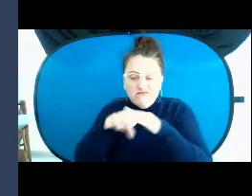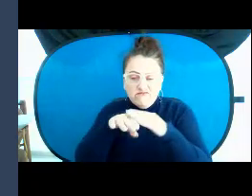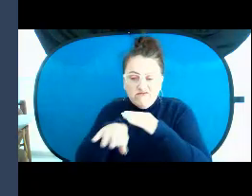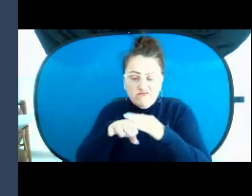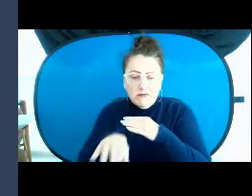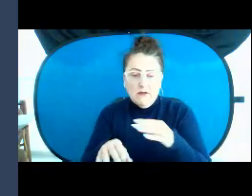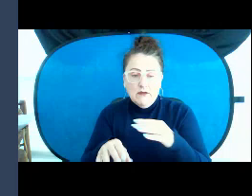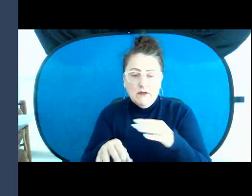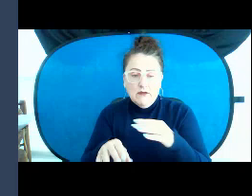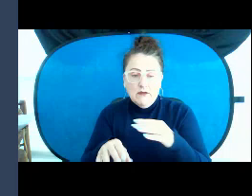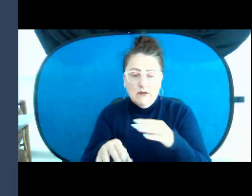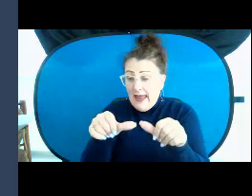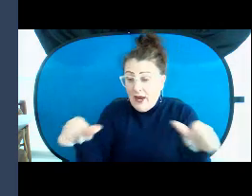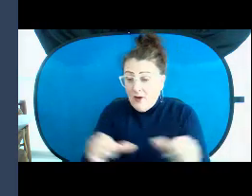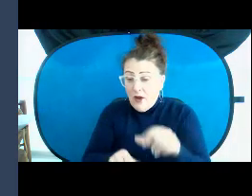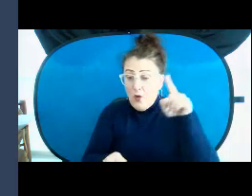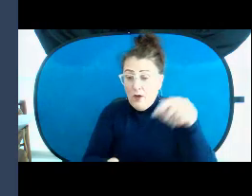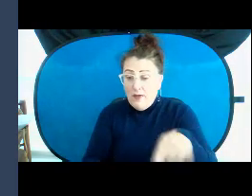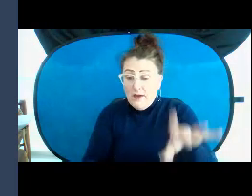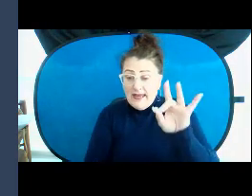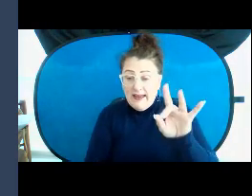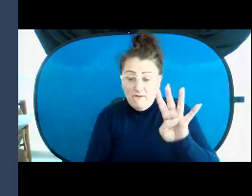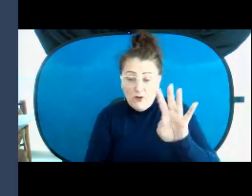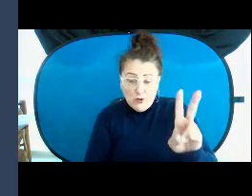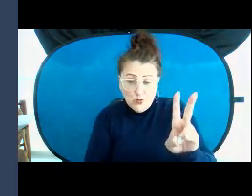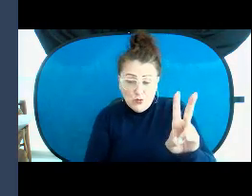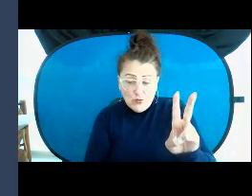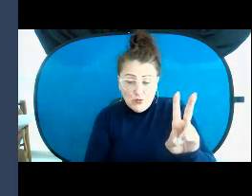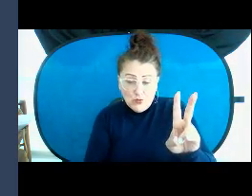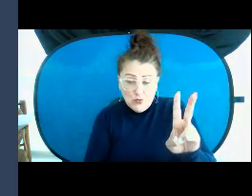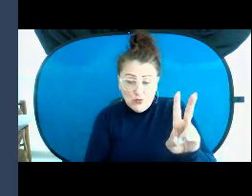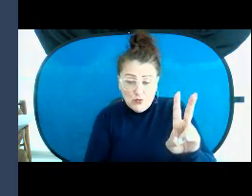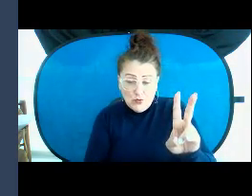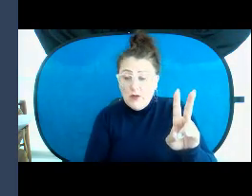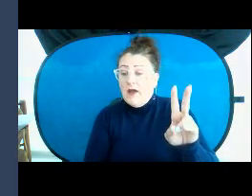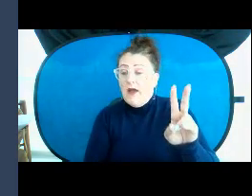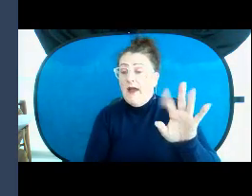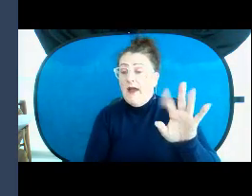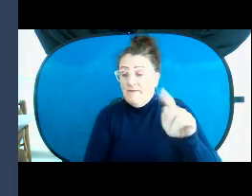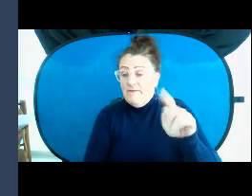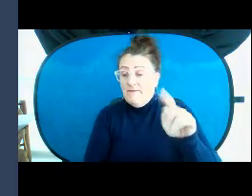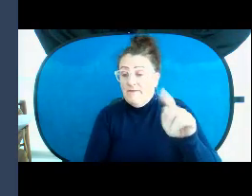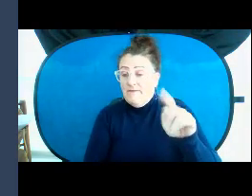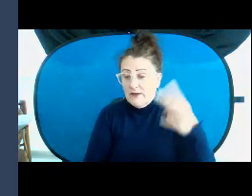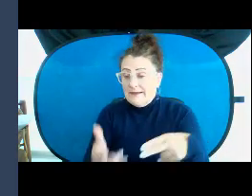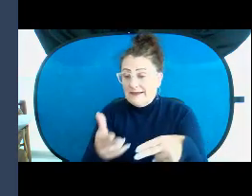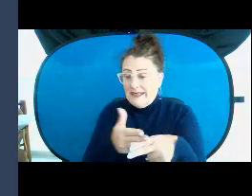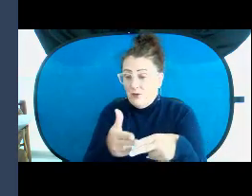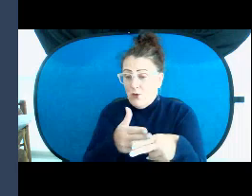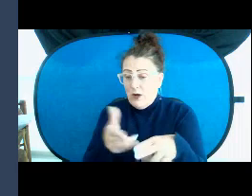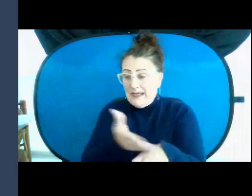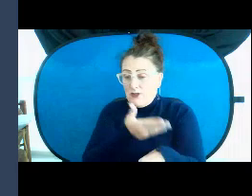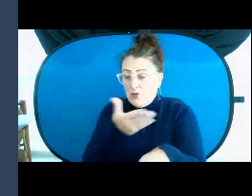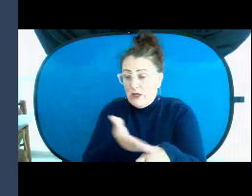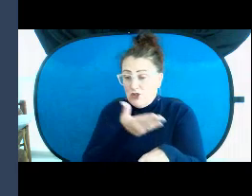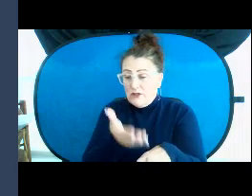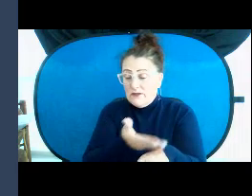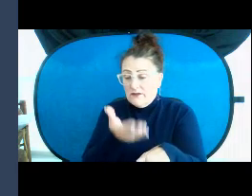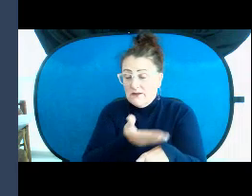Cerritos property is 1,842 square feet for a temporary construction easement.